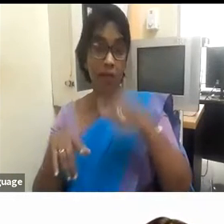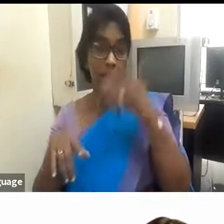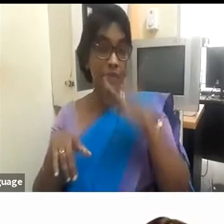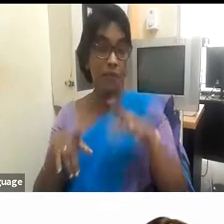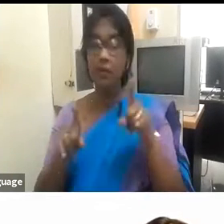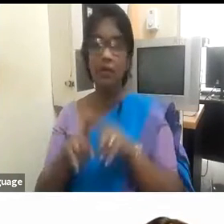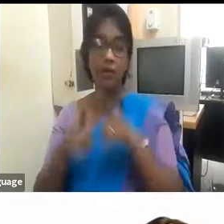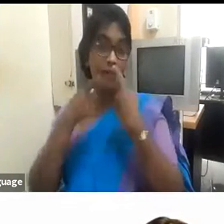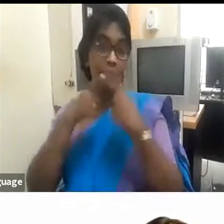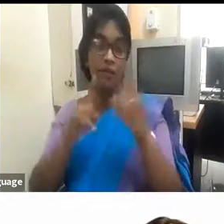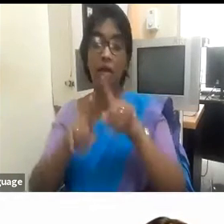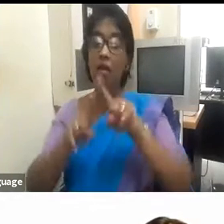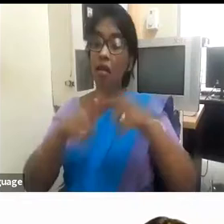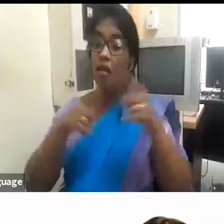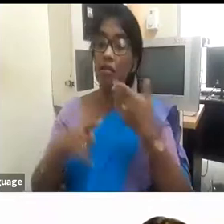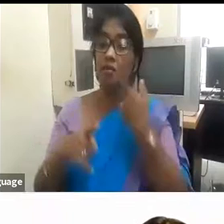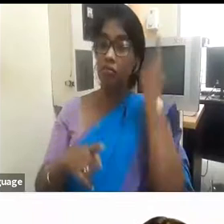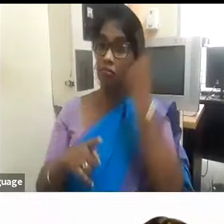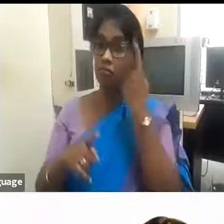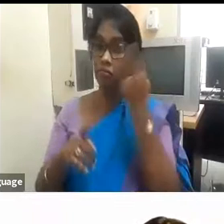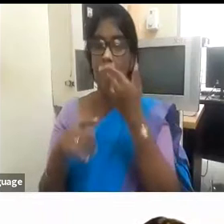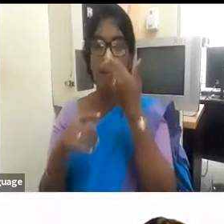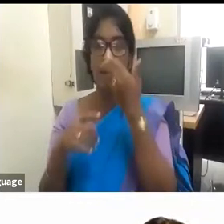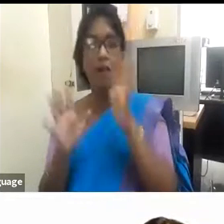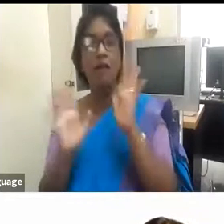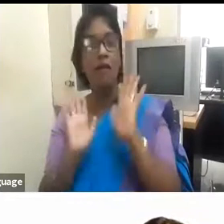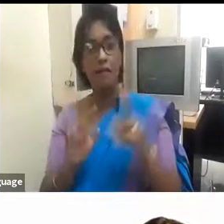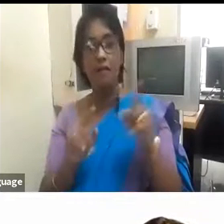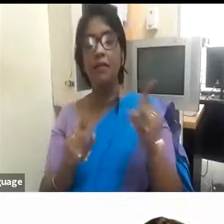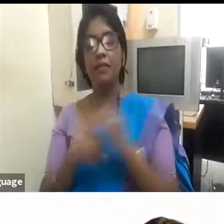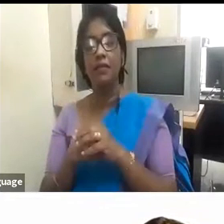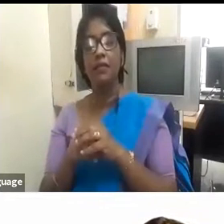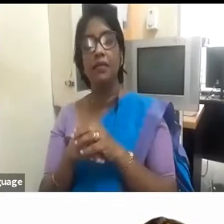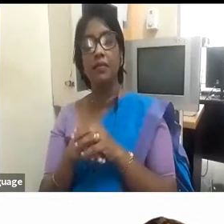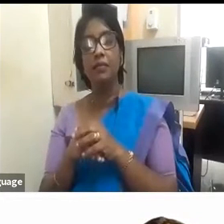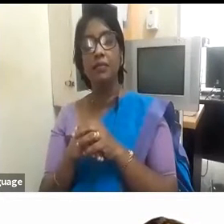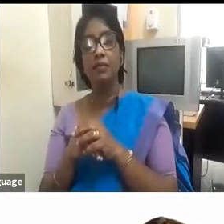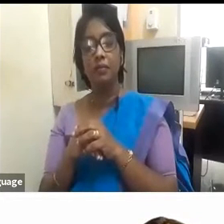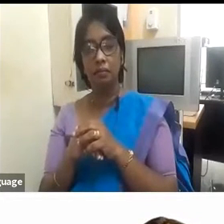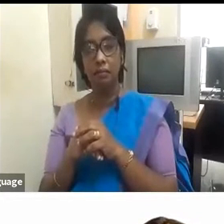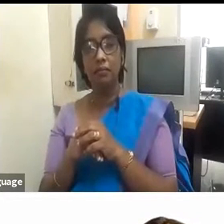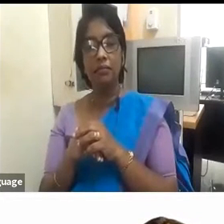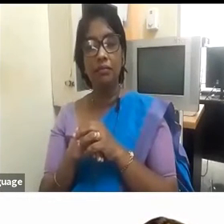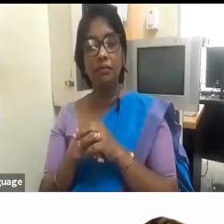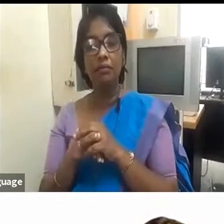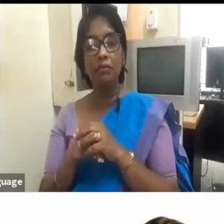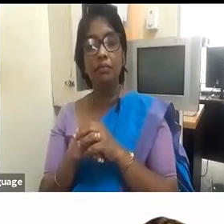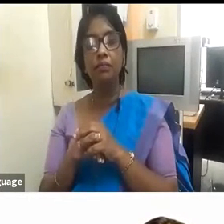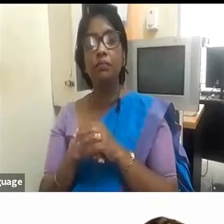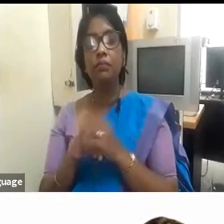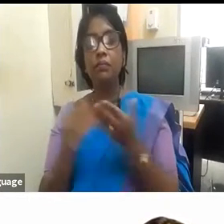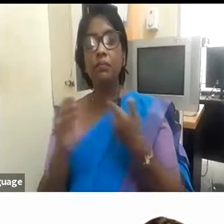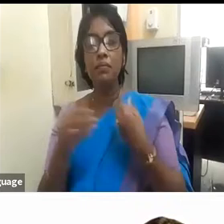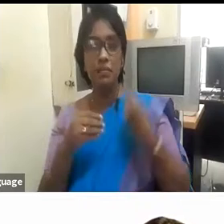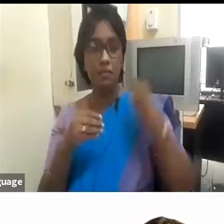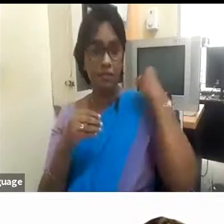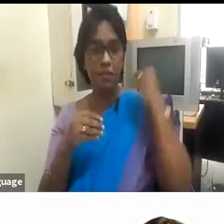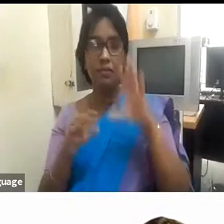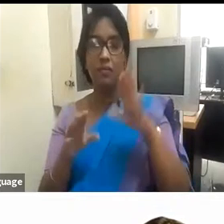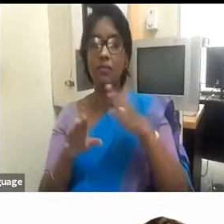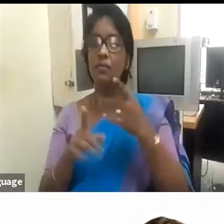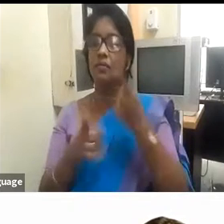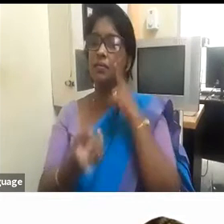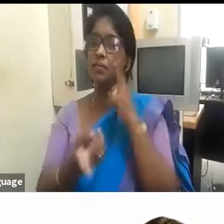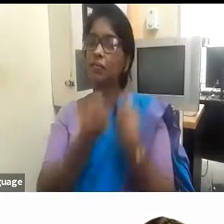passport project that has been initiated. We had a recent review and it is augmented now to encompass all